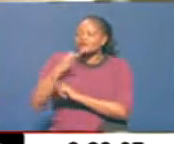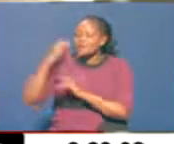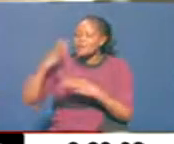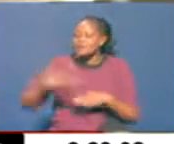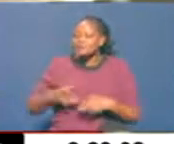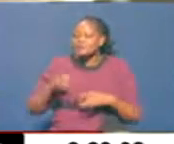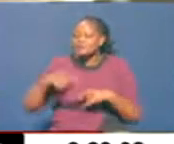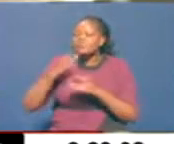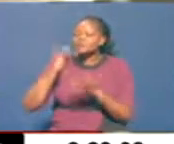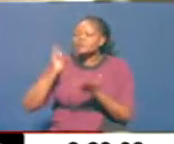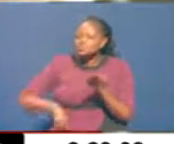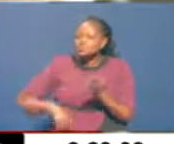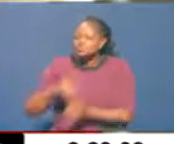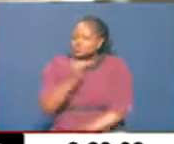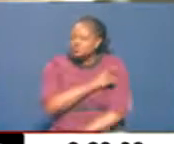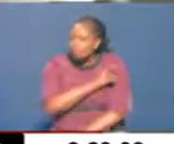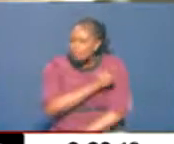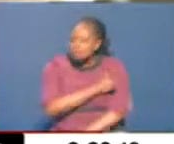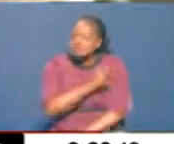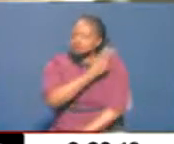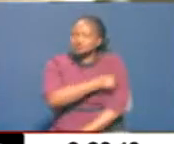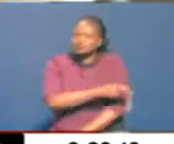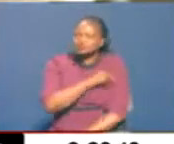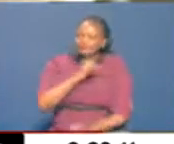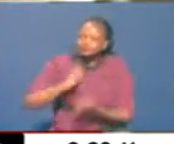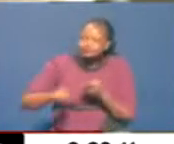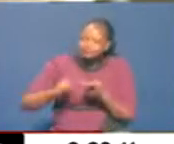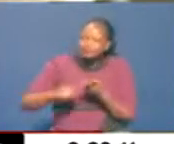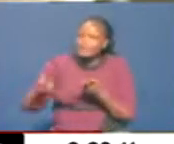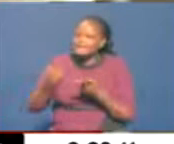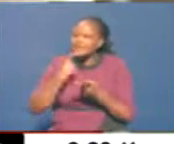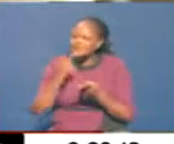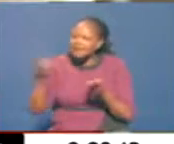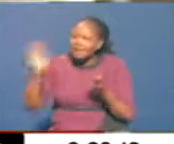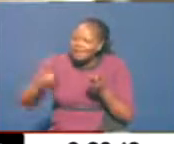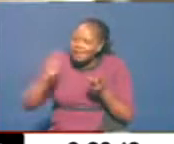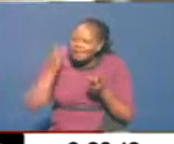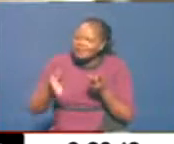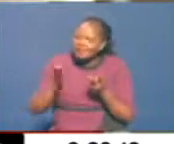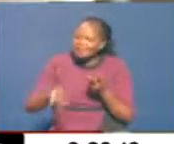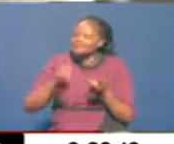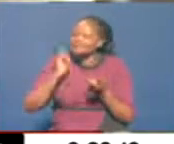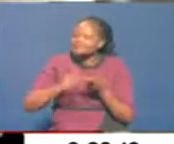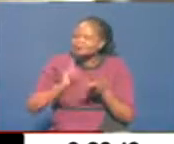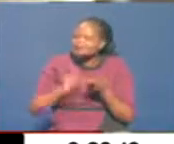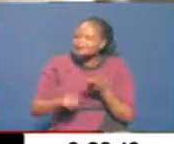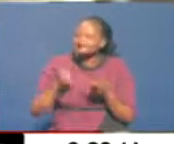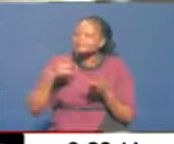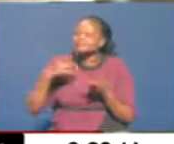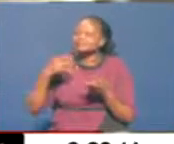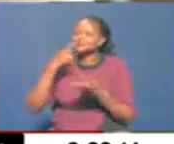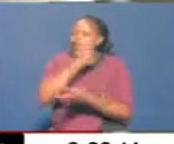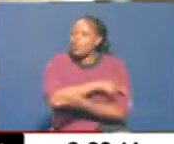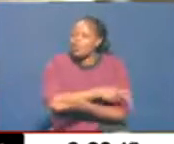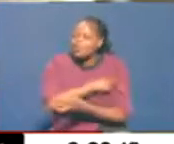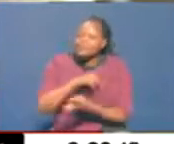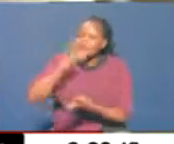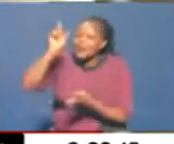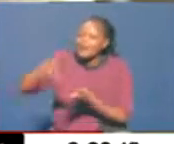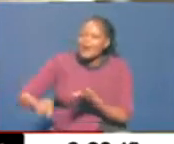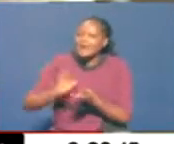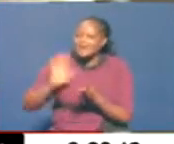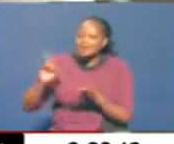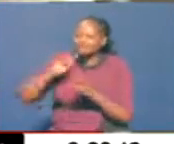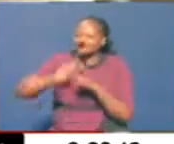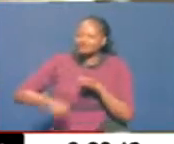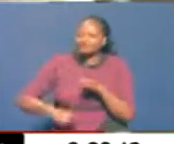want is, we want doctors in the facilities, we want the medicines available in the facilities, and we want this healthcare to be affordable. And I can